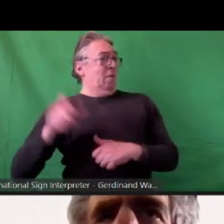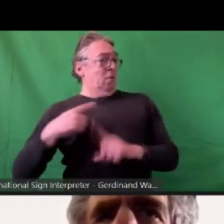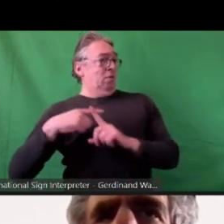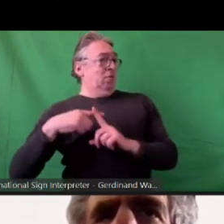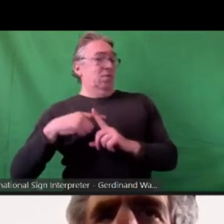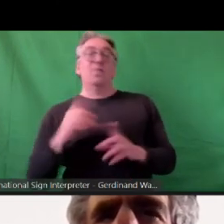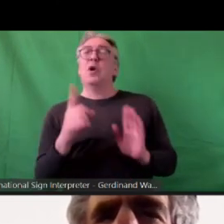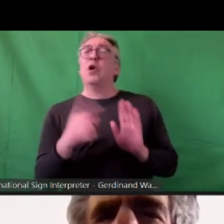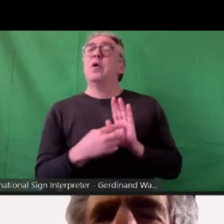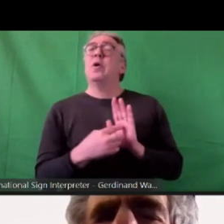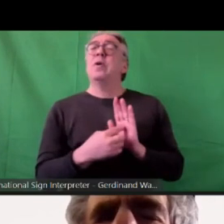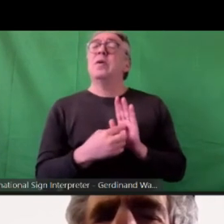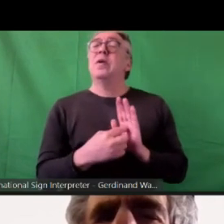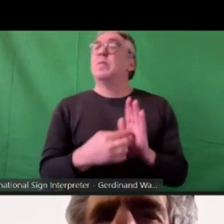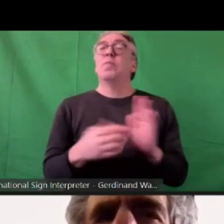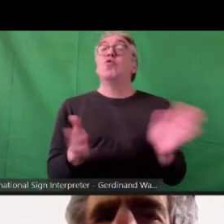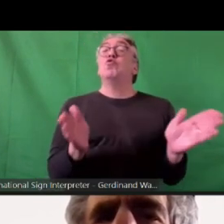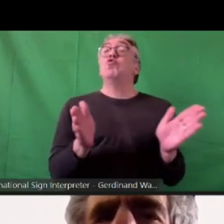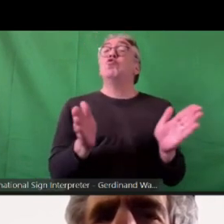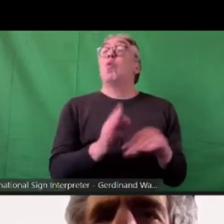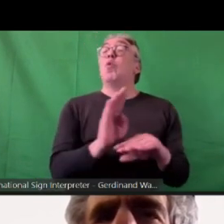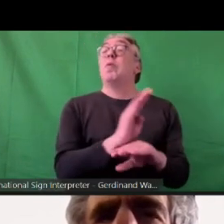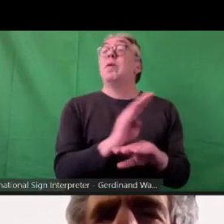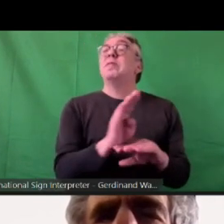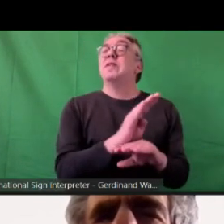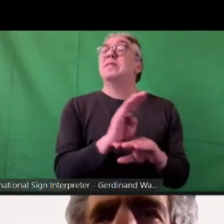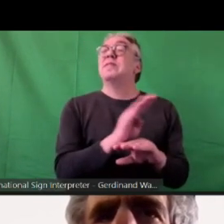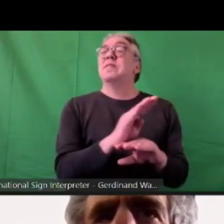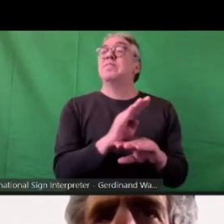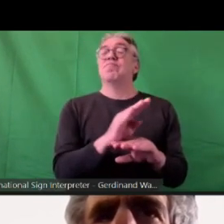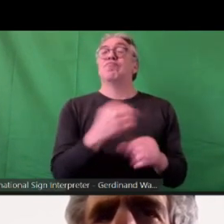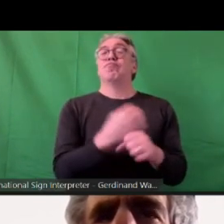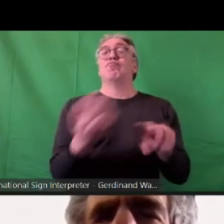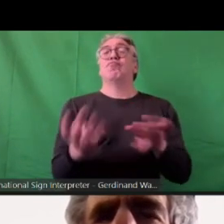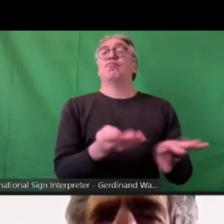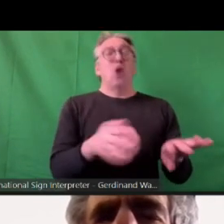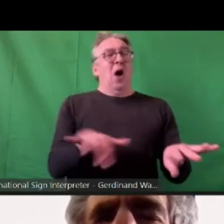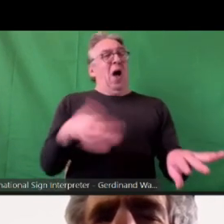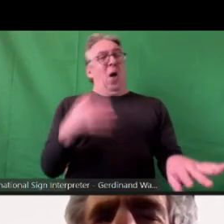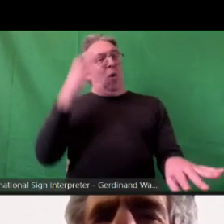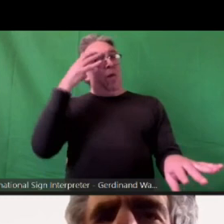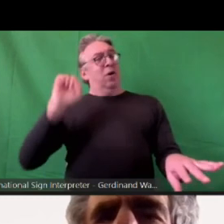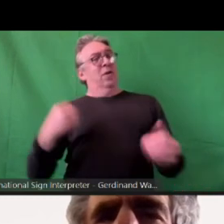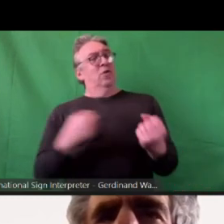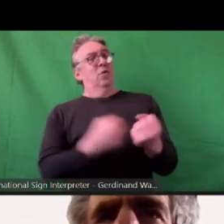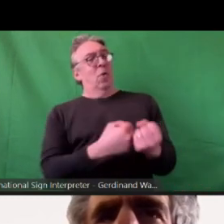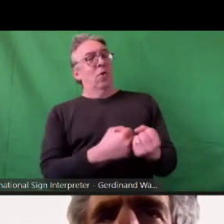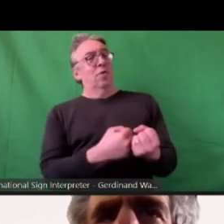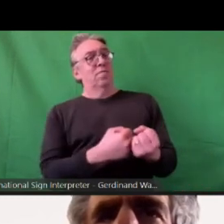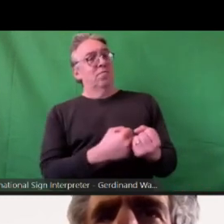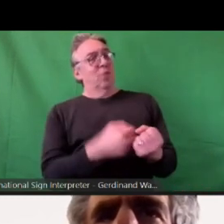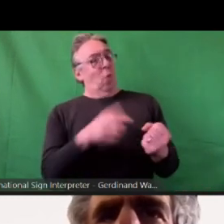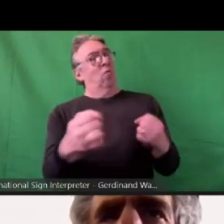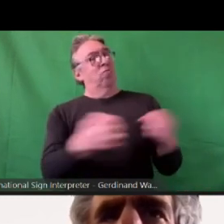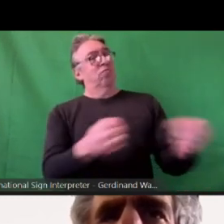dealing in the manufacturing sector, then how then can we be able to support this SME have persons with disabilities on